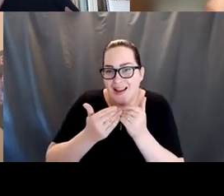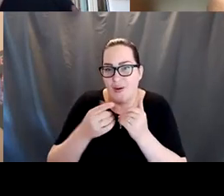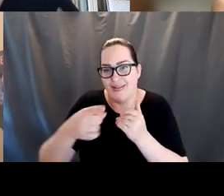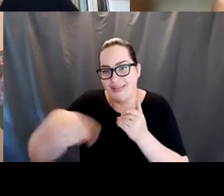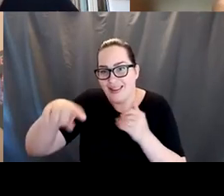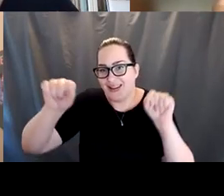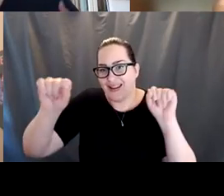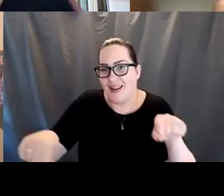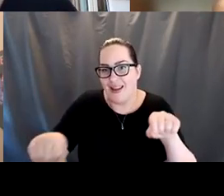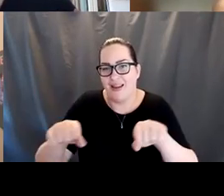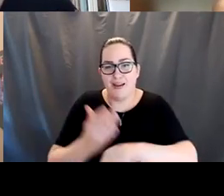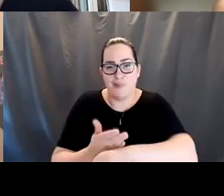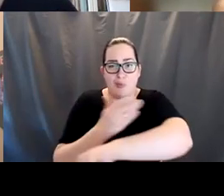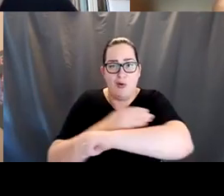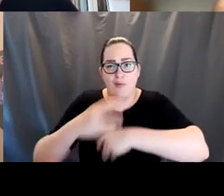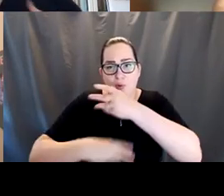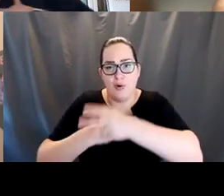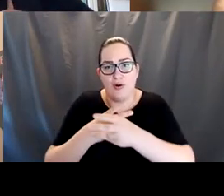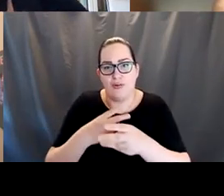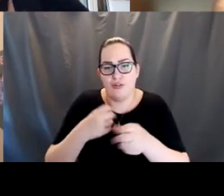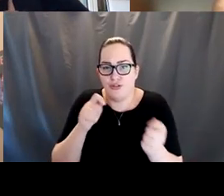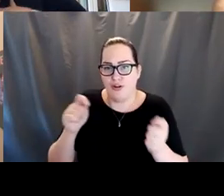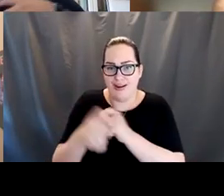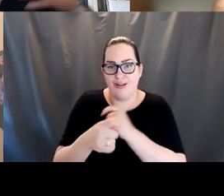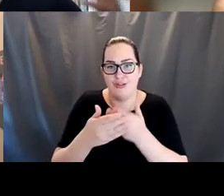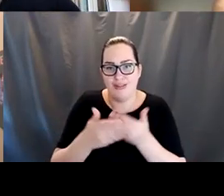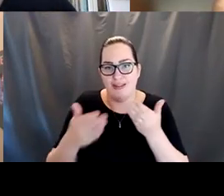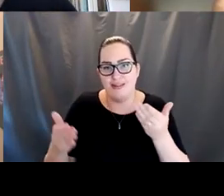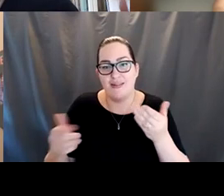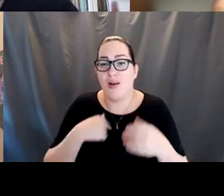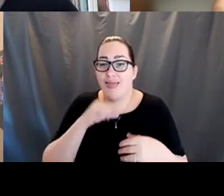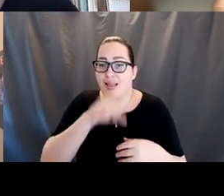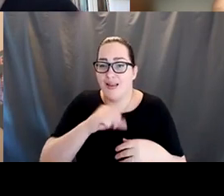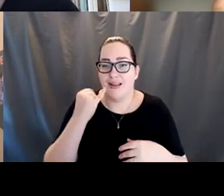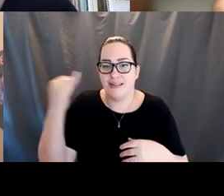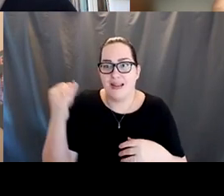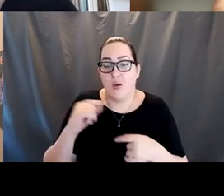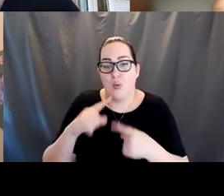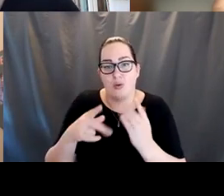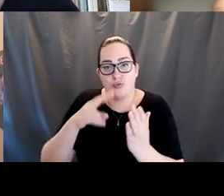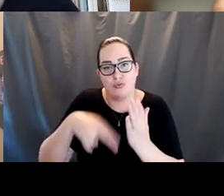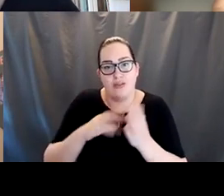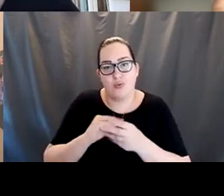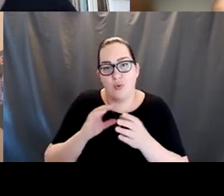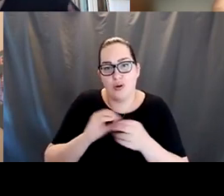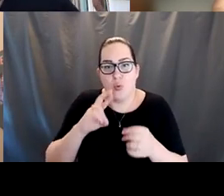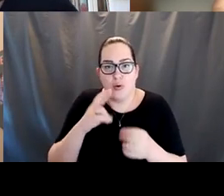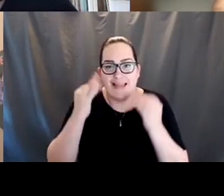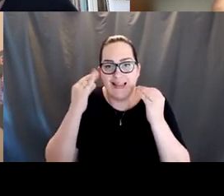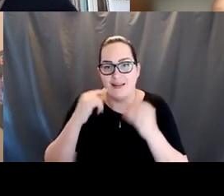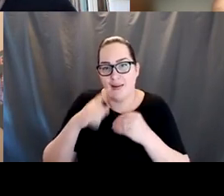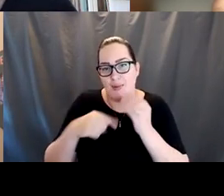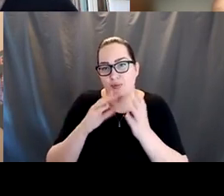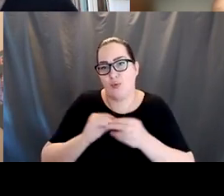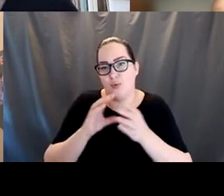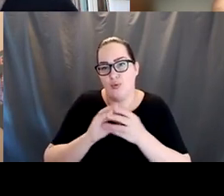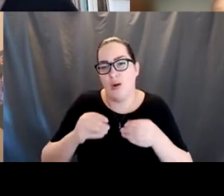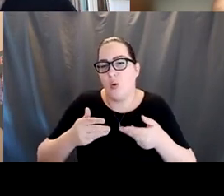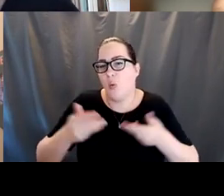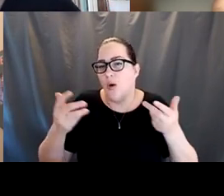somehow in many places. Yeah. And I think it's interesting, as you've been talking about this and you were sort of talking about this idea of fake